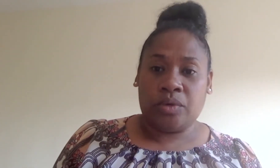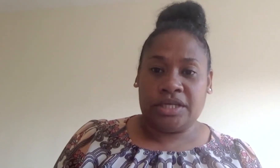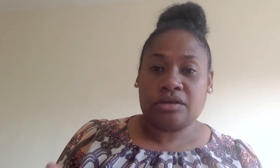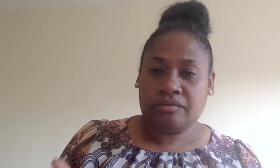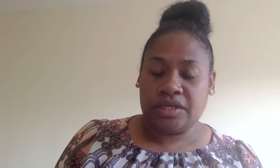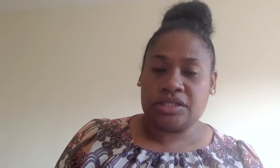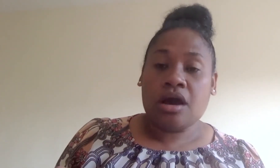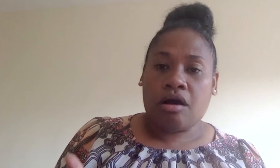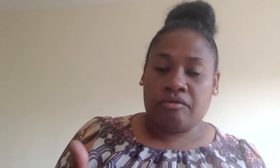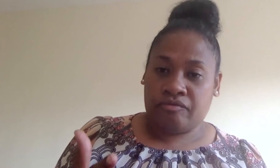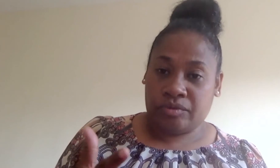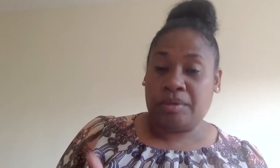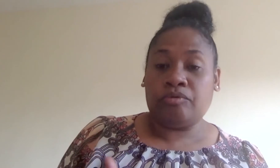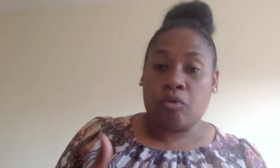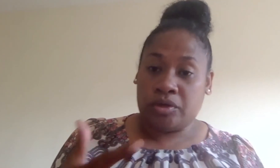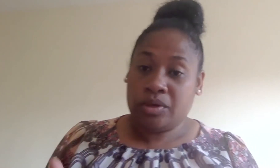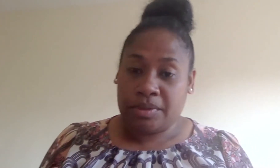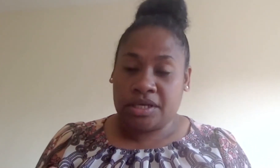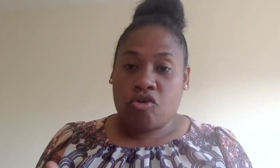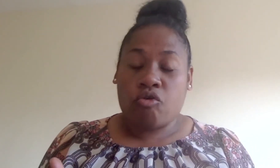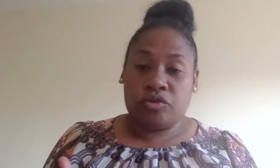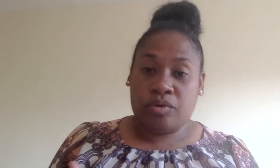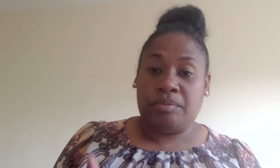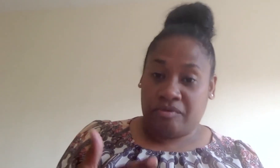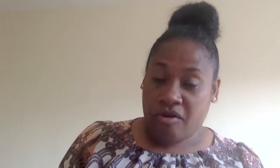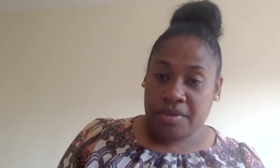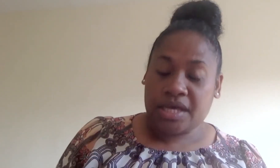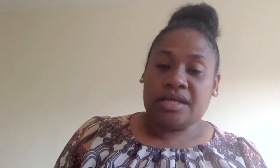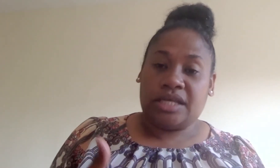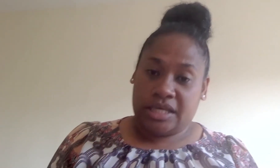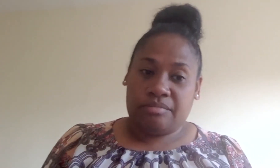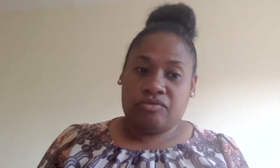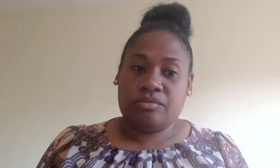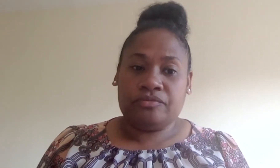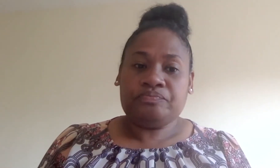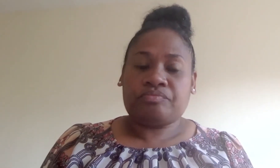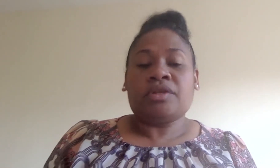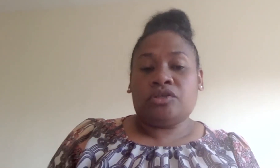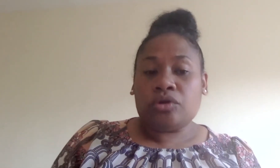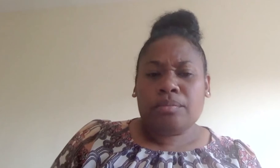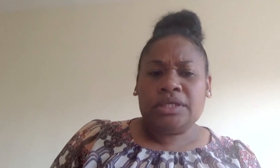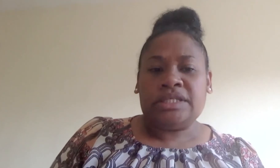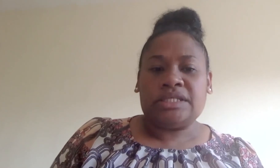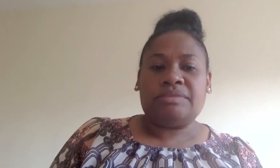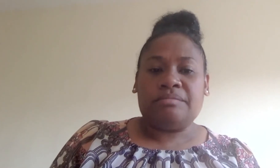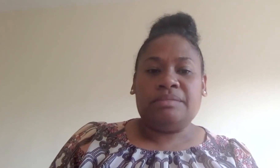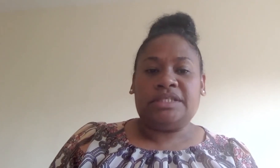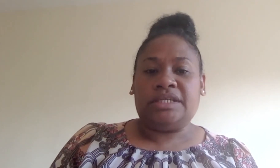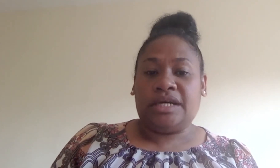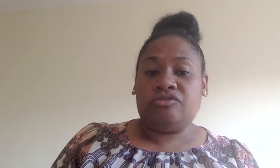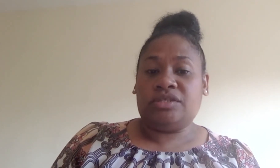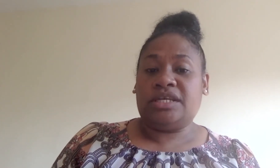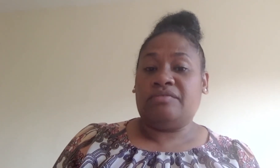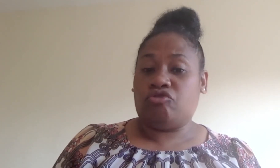and then when there's confidence of the people voting women or the women performing, then it can be removed. So globally, TSM are